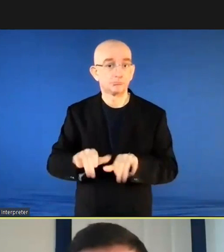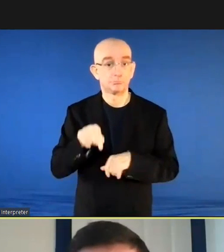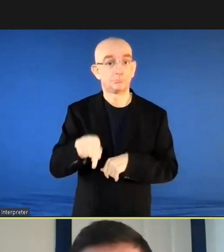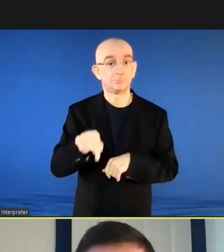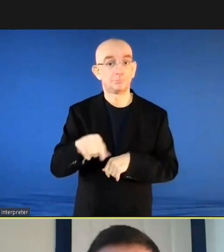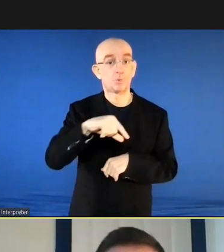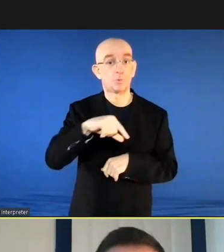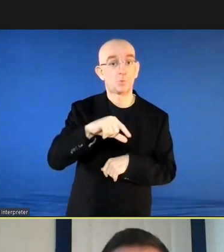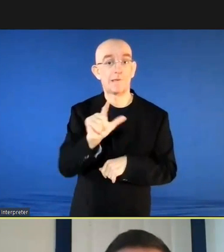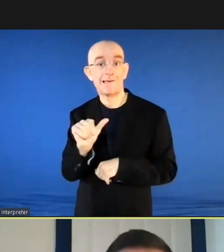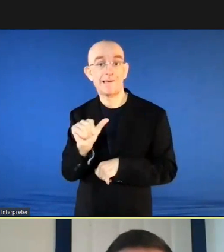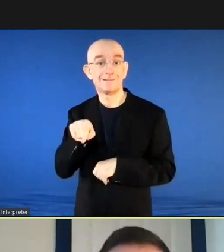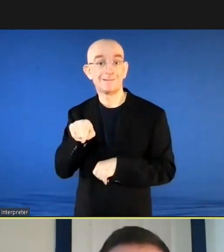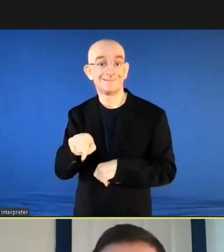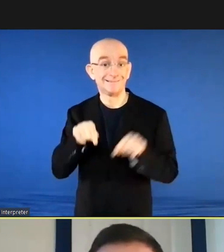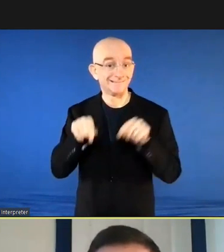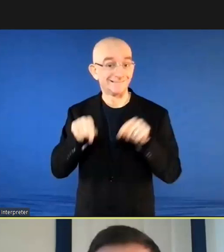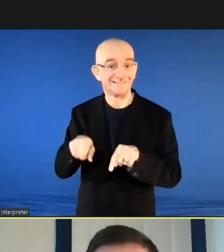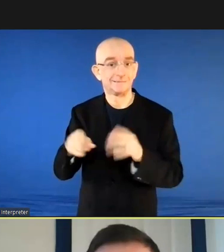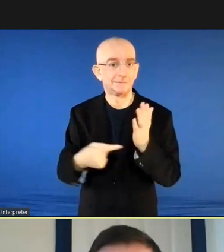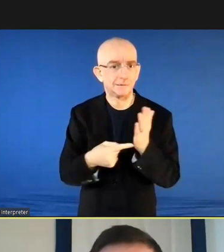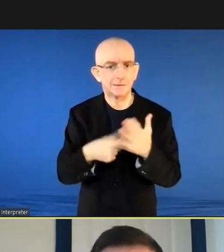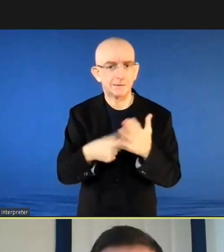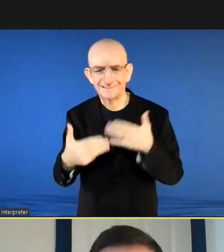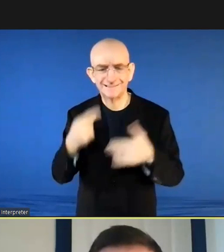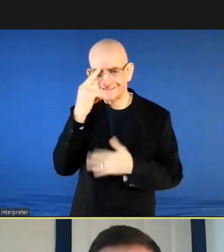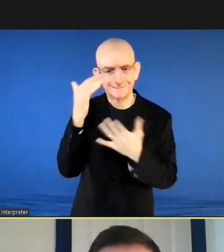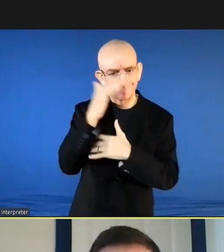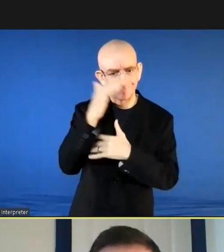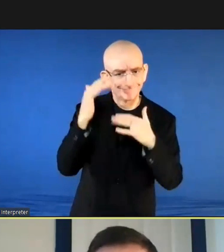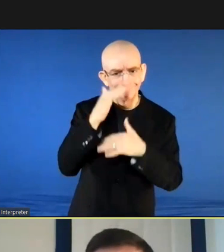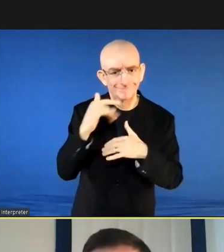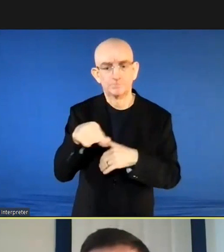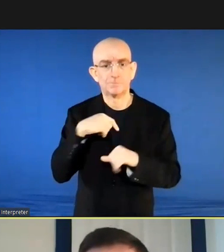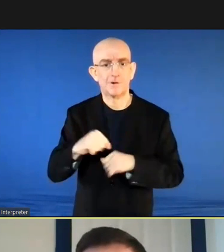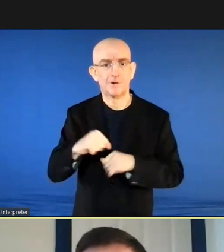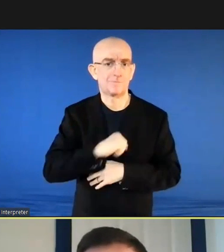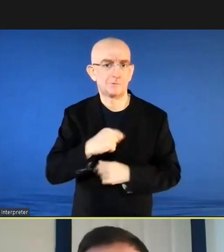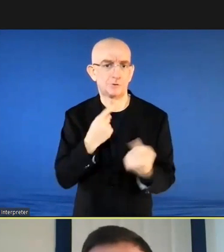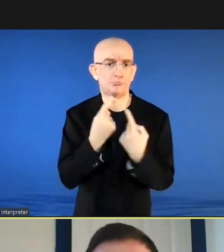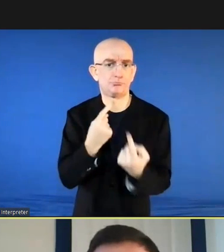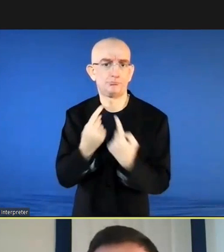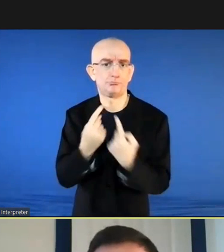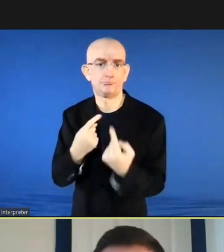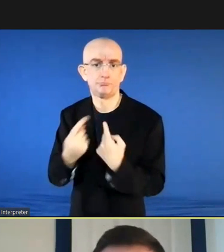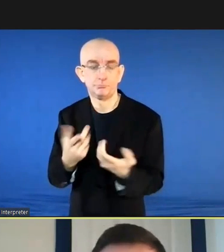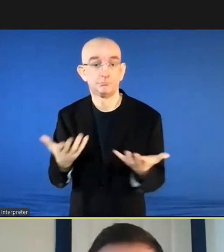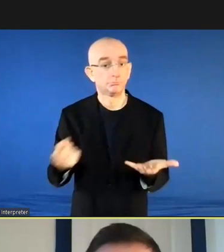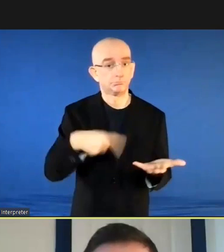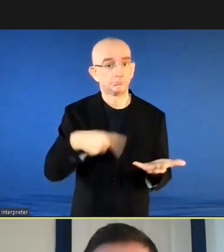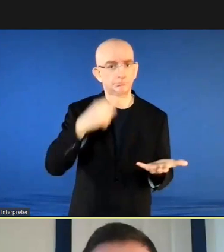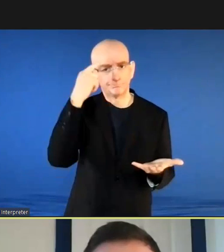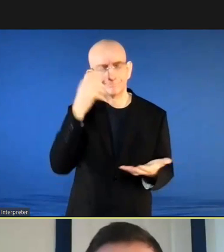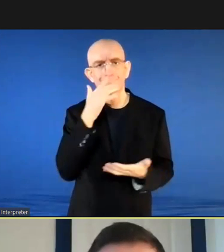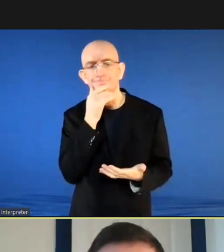as possible. But also, if you've got any questions for the question and answer session to the panel at the end, do put them